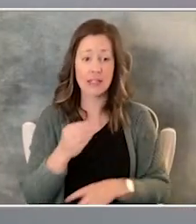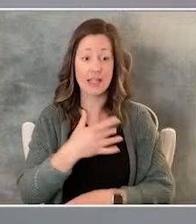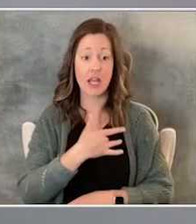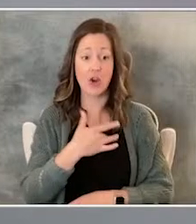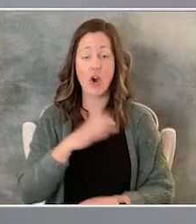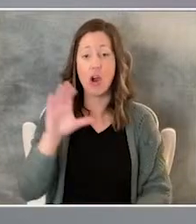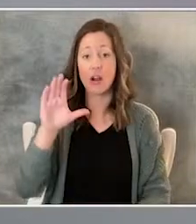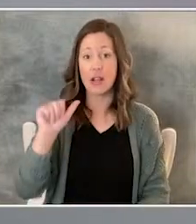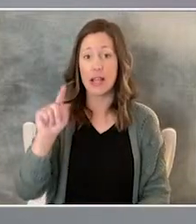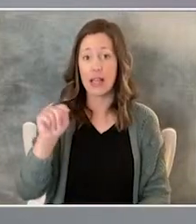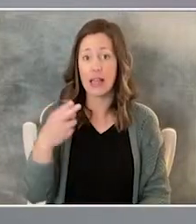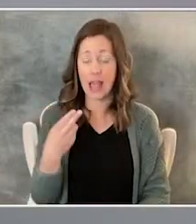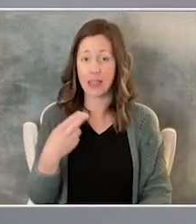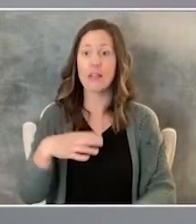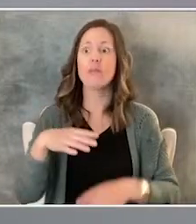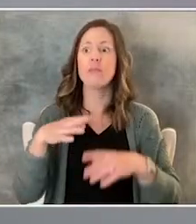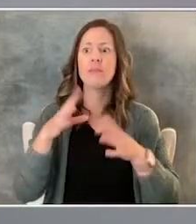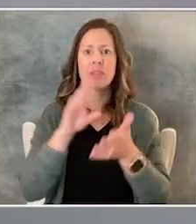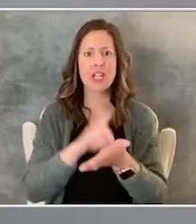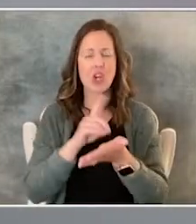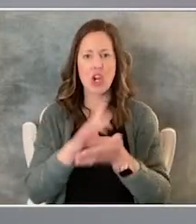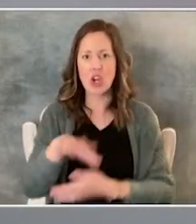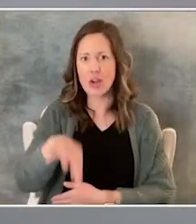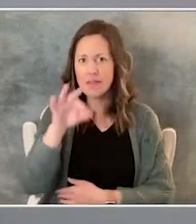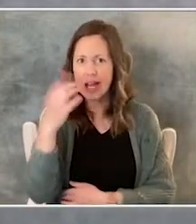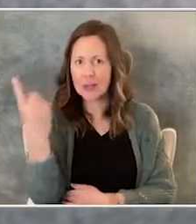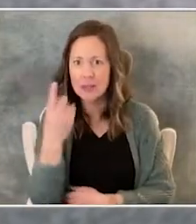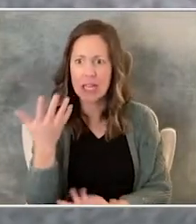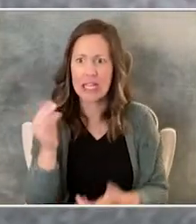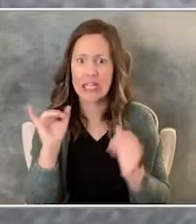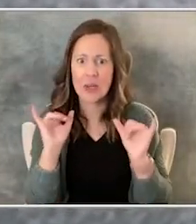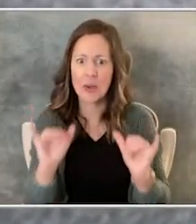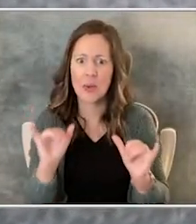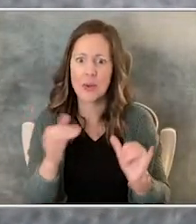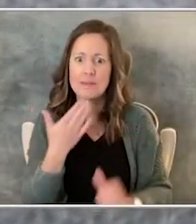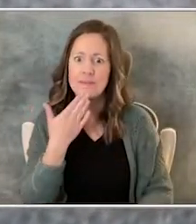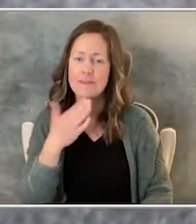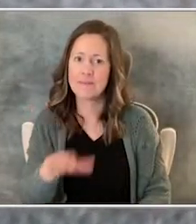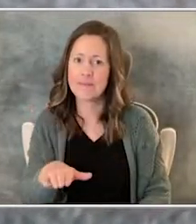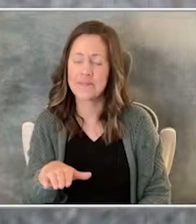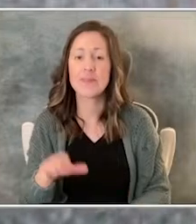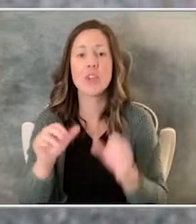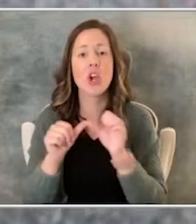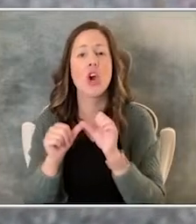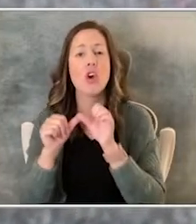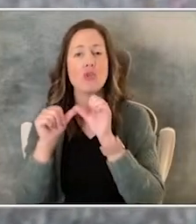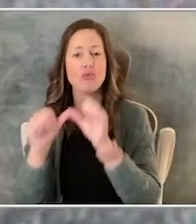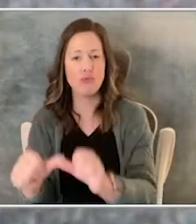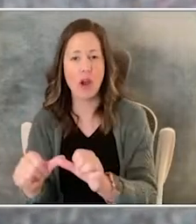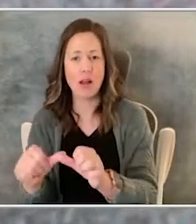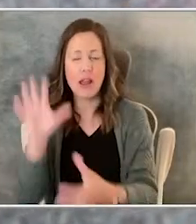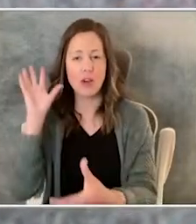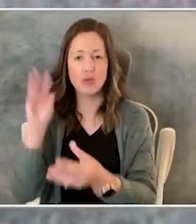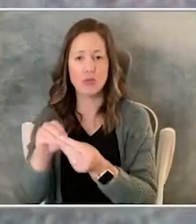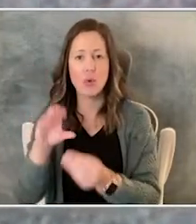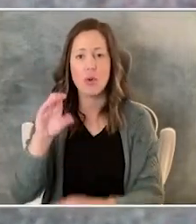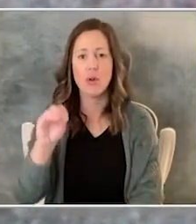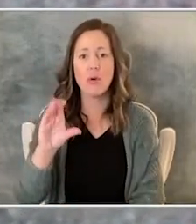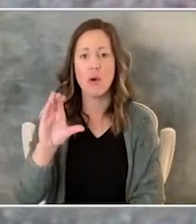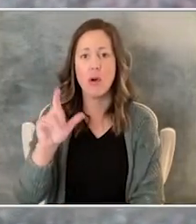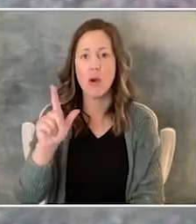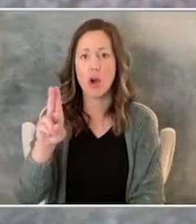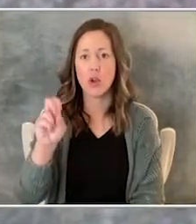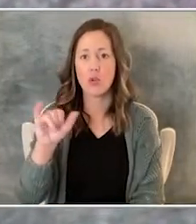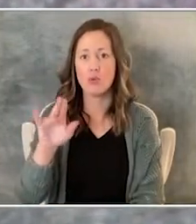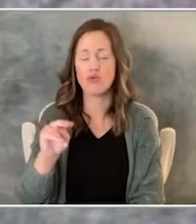System cardiologist, Dr. Tony Spady. And Dr. Spady could not have been more reassuring and comforting. It didn't take